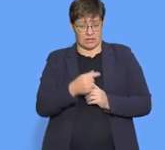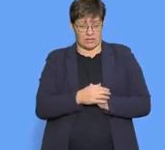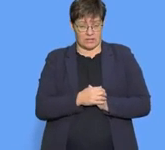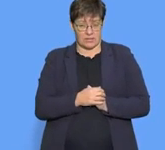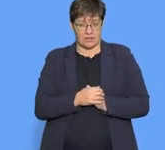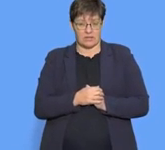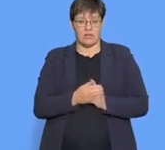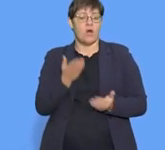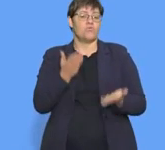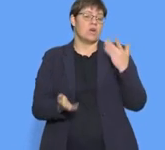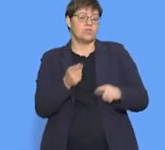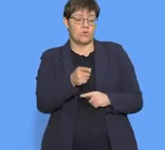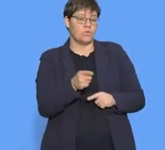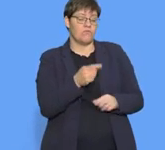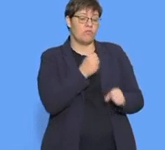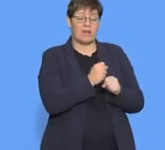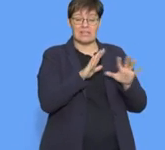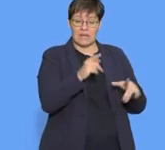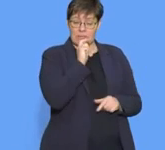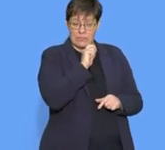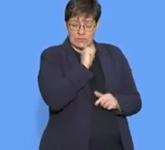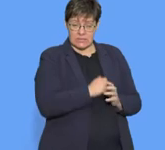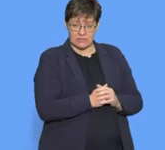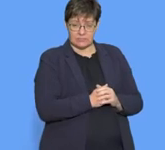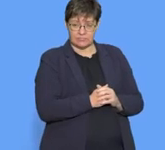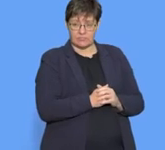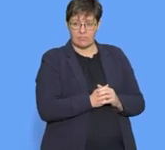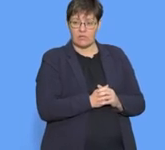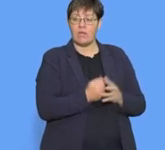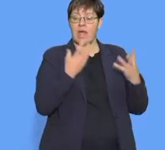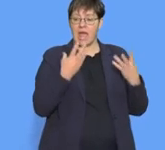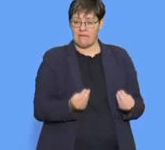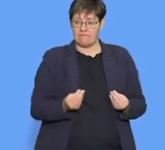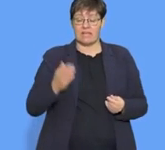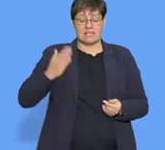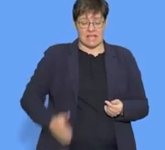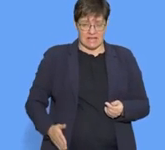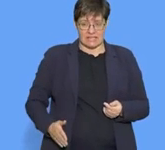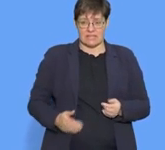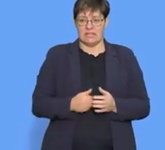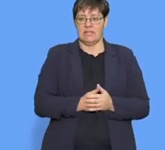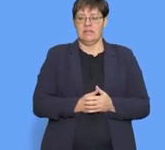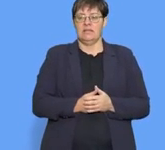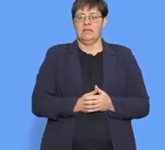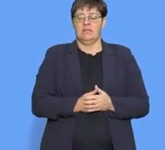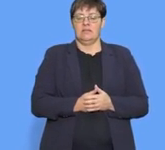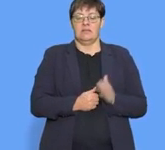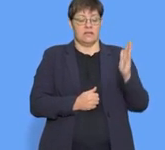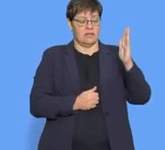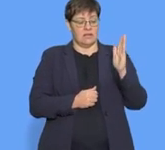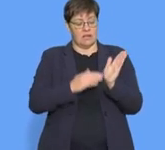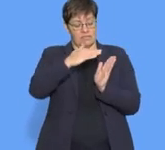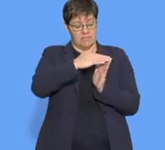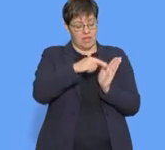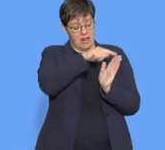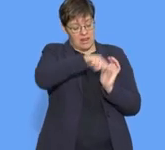trigonometry. So which ratio from grade 10 trigonometry will we use? Remember, we've got this side which is adjacent, and